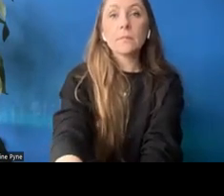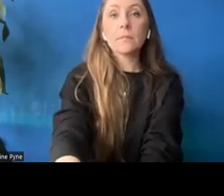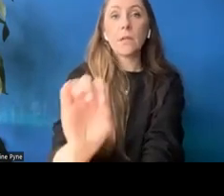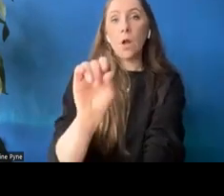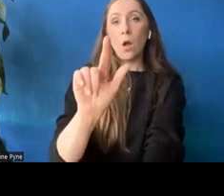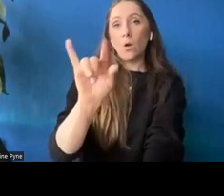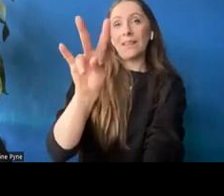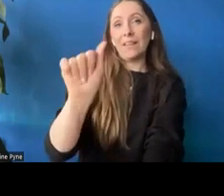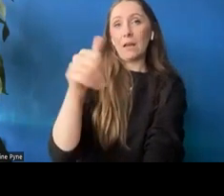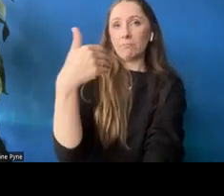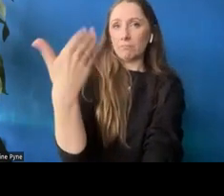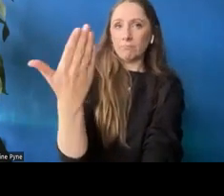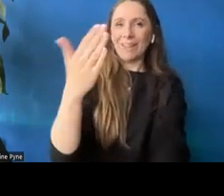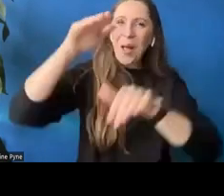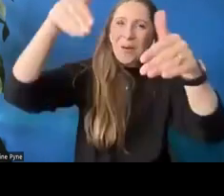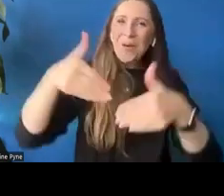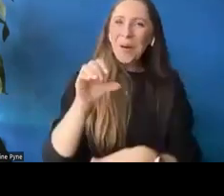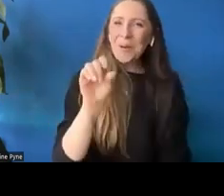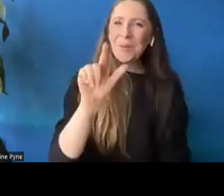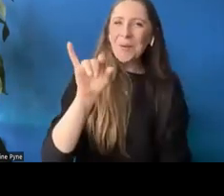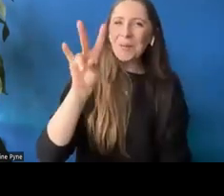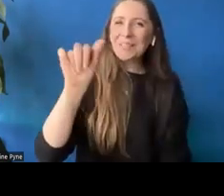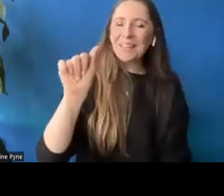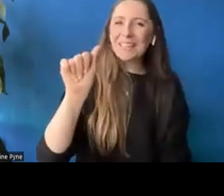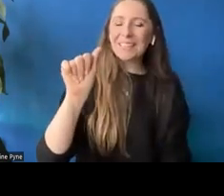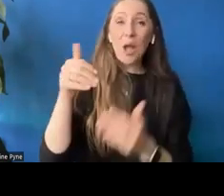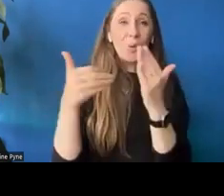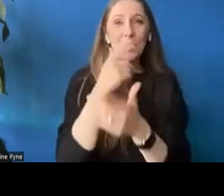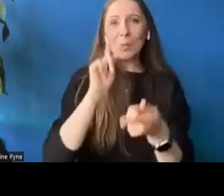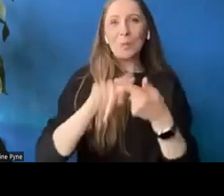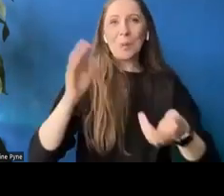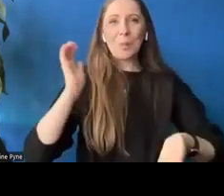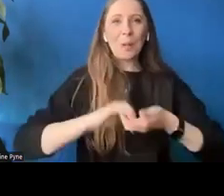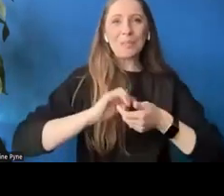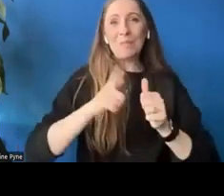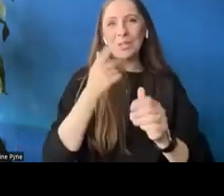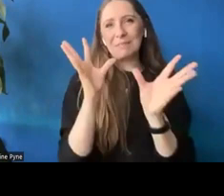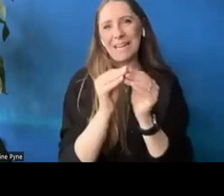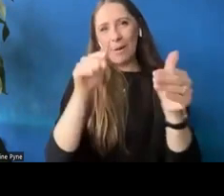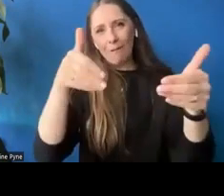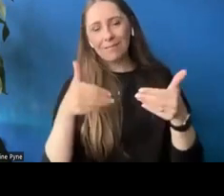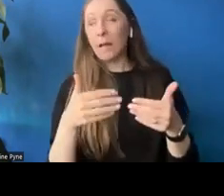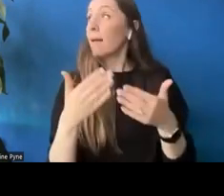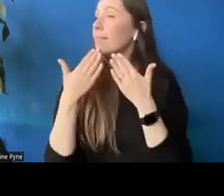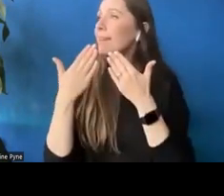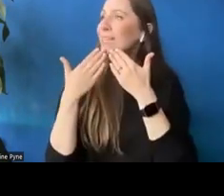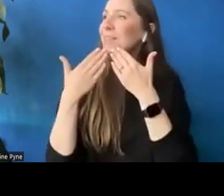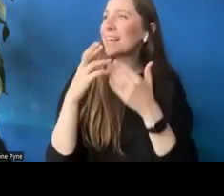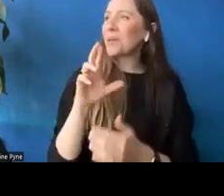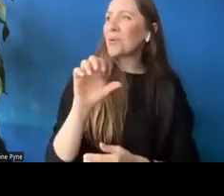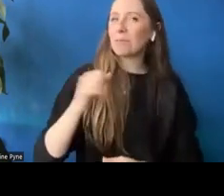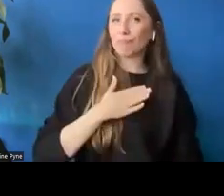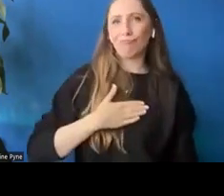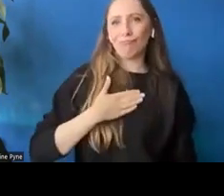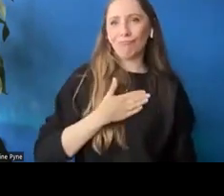Olivia, go ahead. Welcome, Olivia, by the way. Olivia, new to the partnership, is your first meeting, so welcome. Thank you. Thank you, Ross. I appreciate